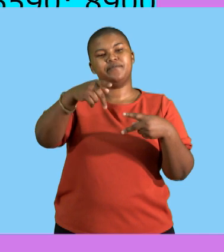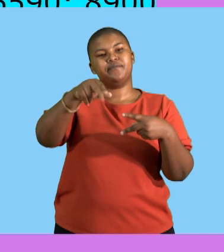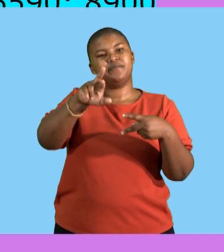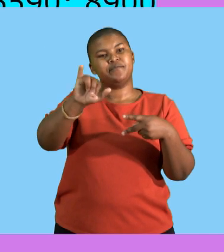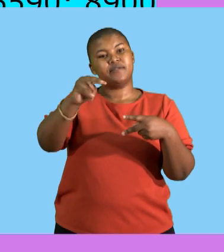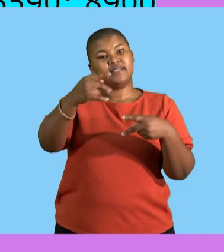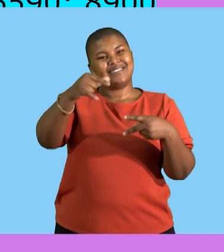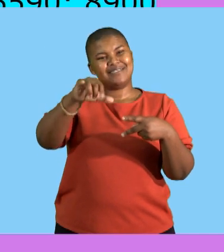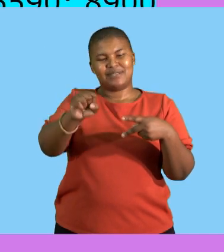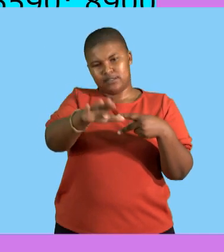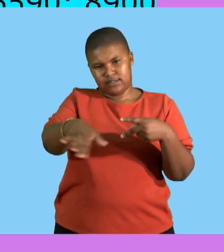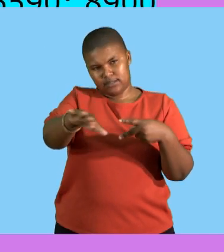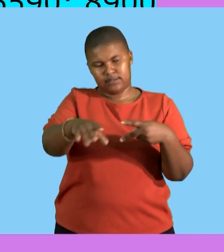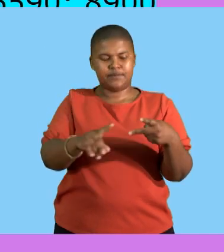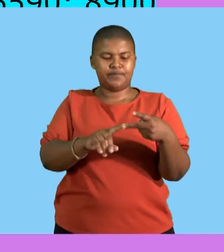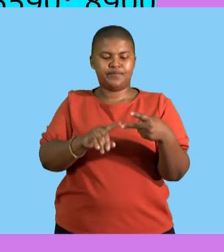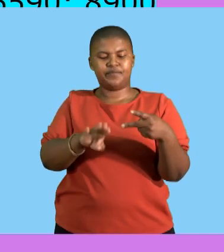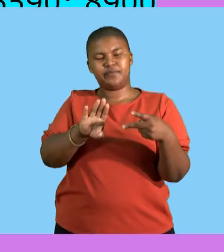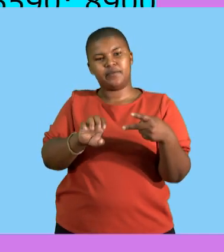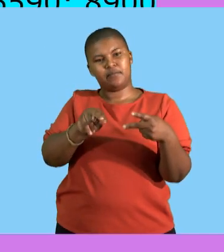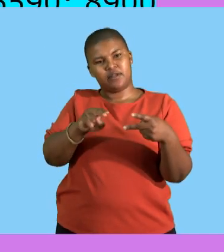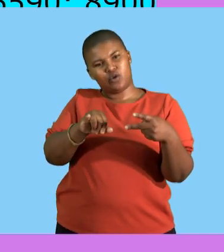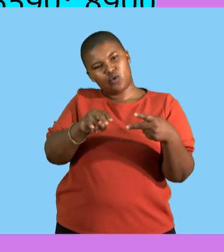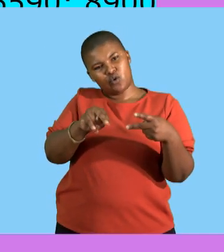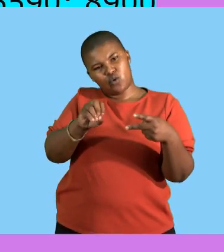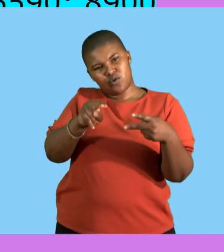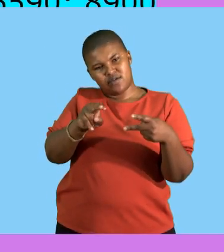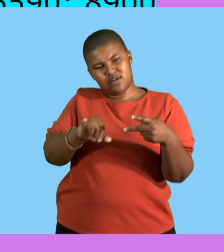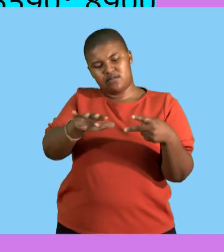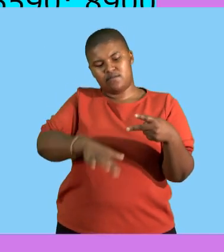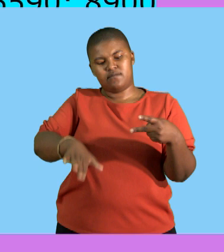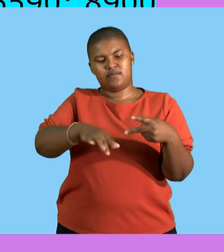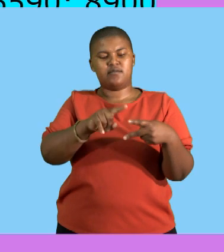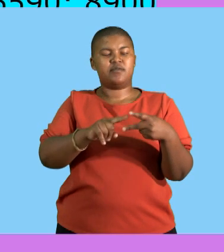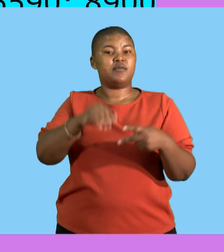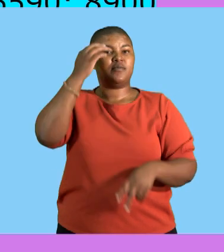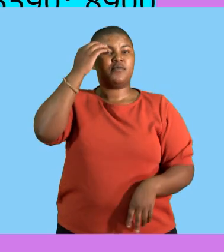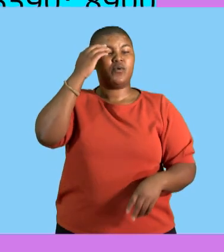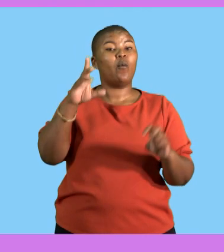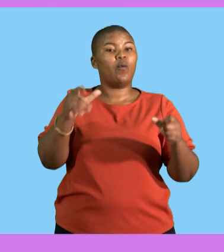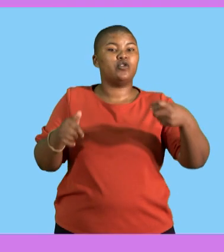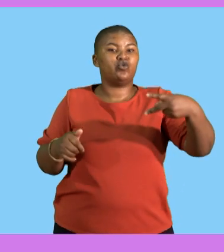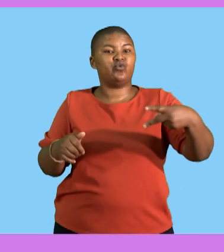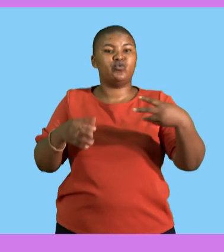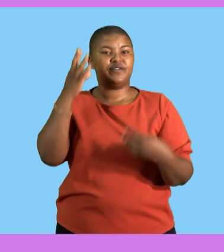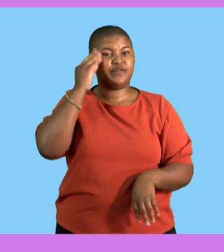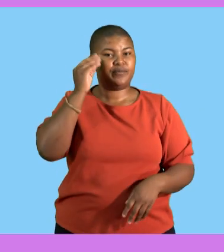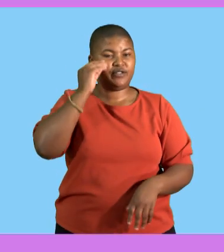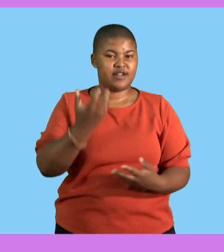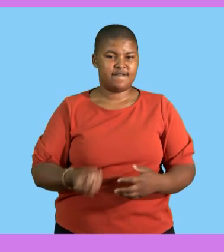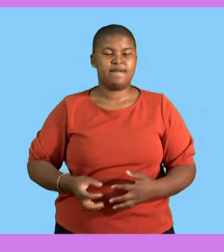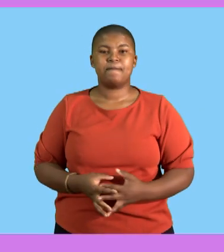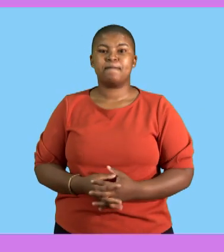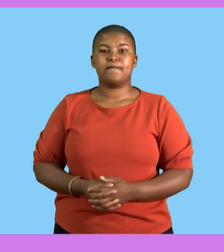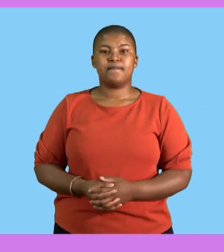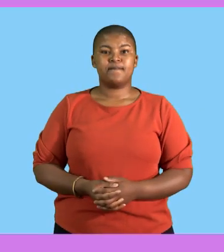Springs and the other one is Benoni. So this is the context that we are given. We know that we are dealing with 2 sets of